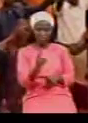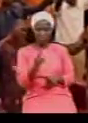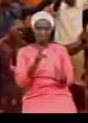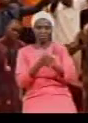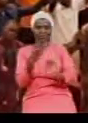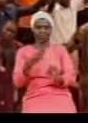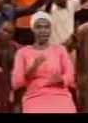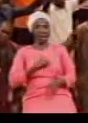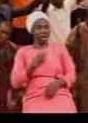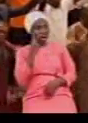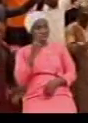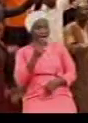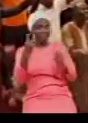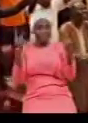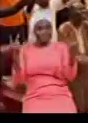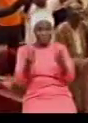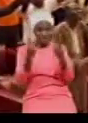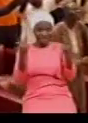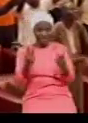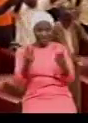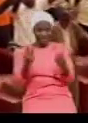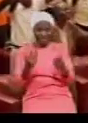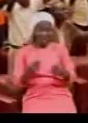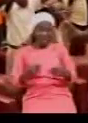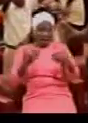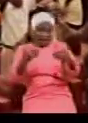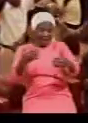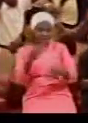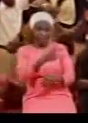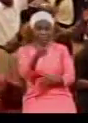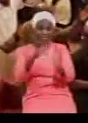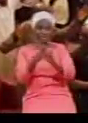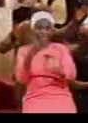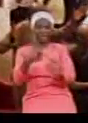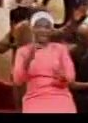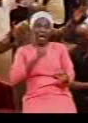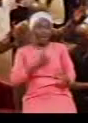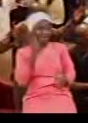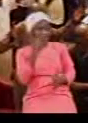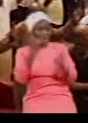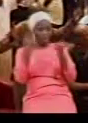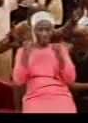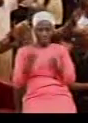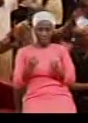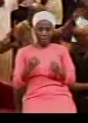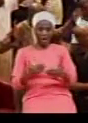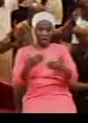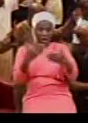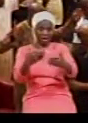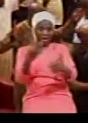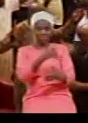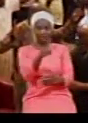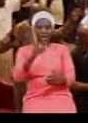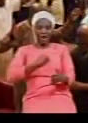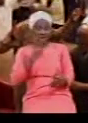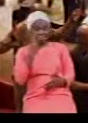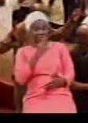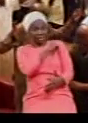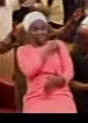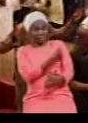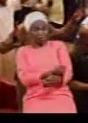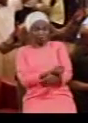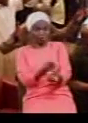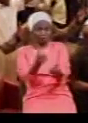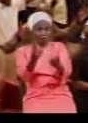I see victory ahead of you. I see power ahead of you. I see authority coming out of your